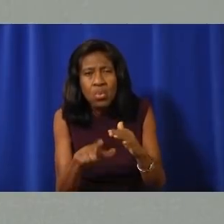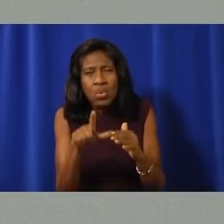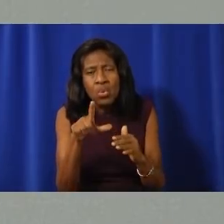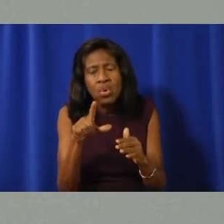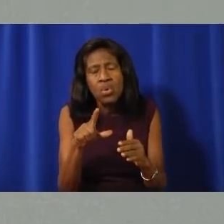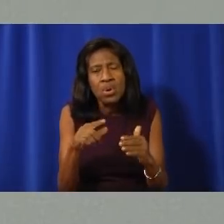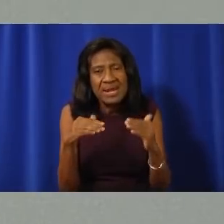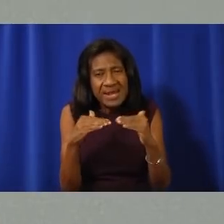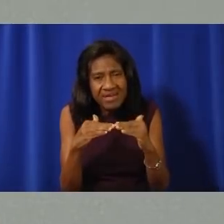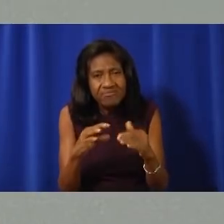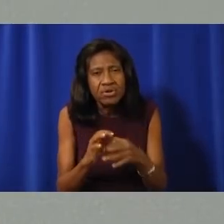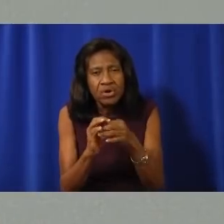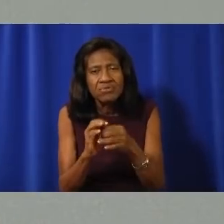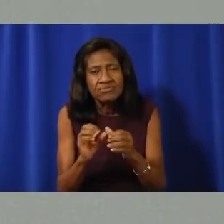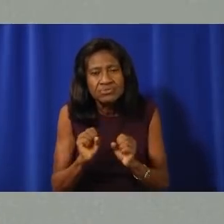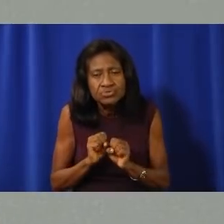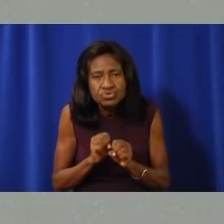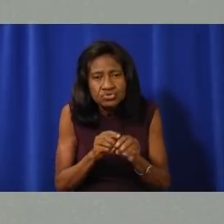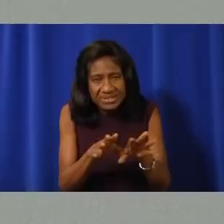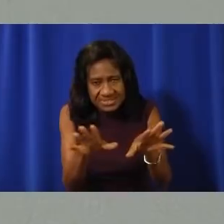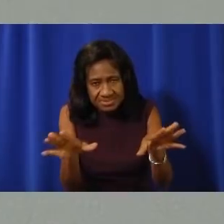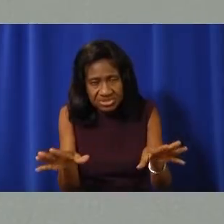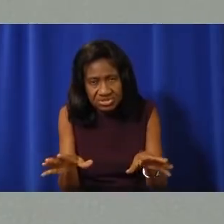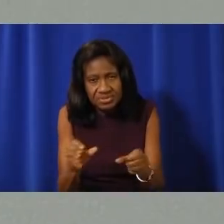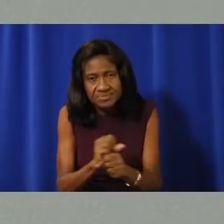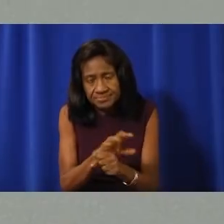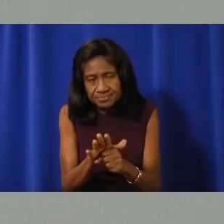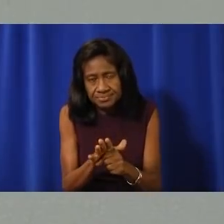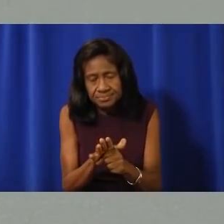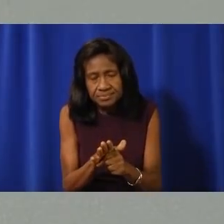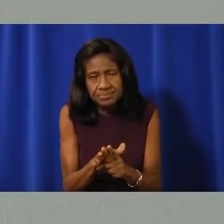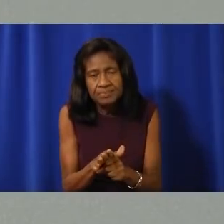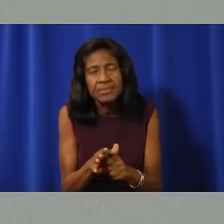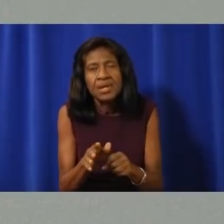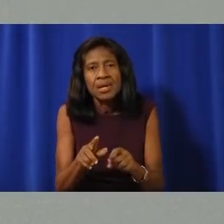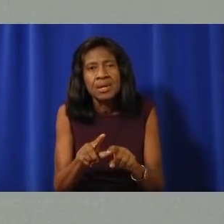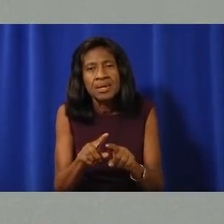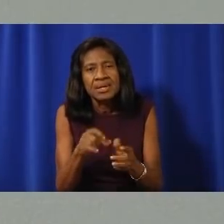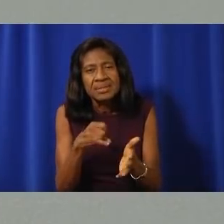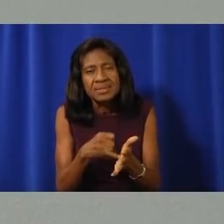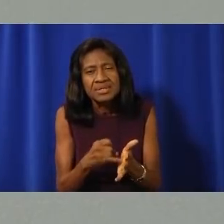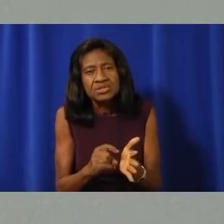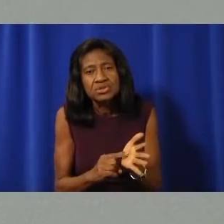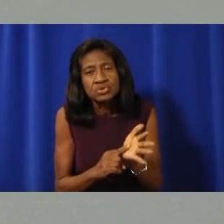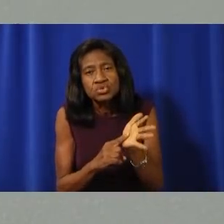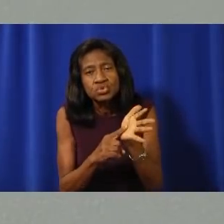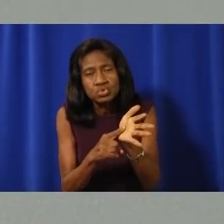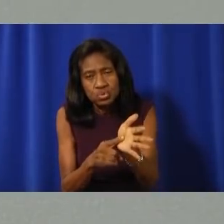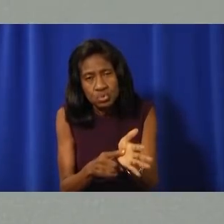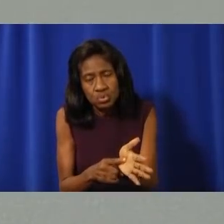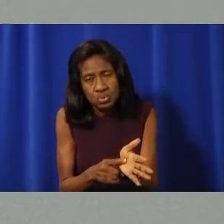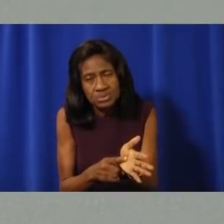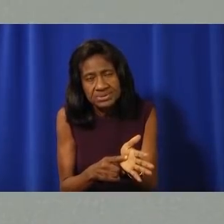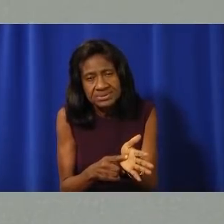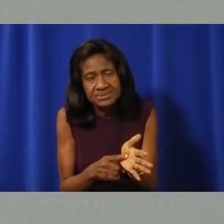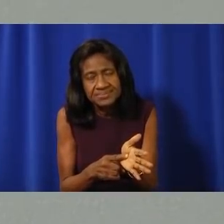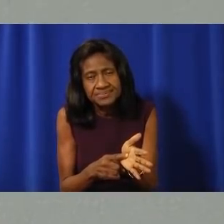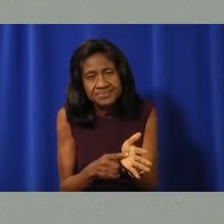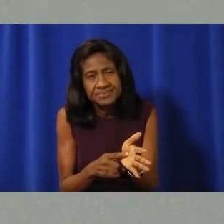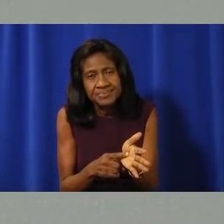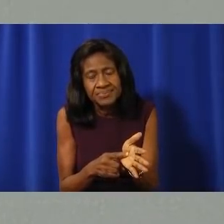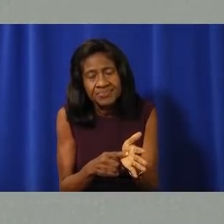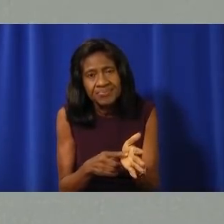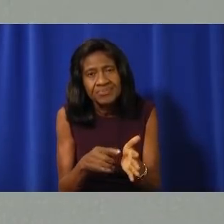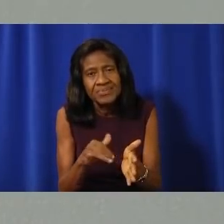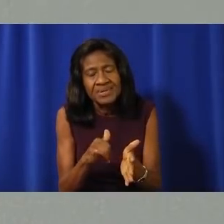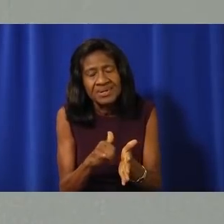us, at this point, effectively reflects, given that it is much earlier